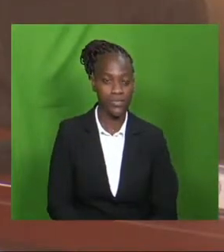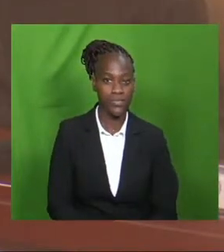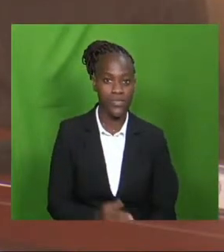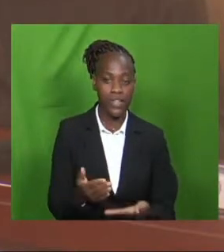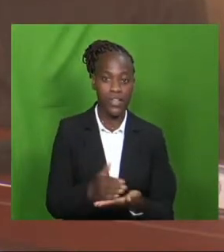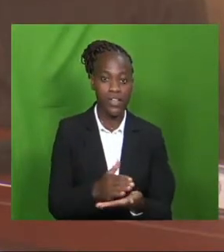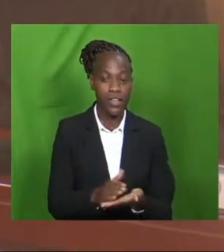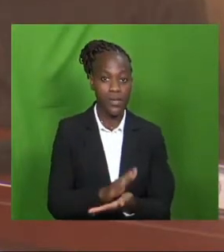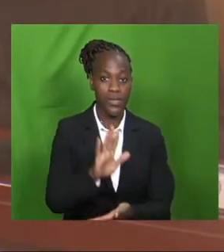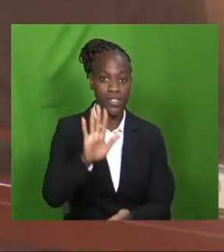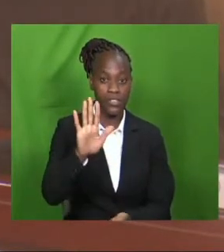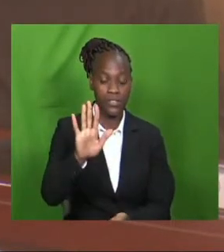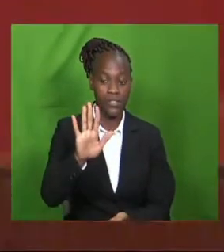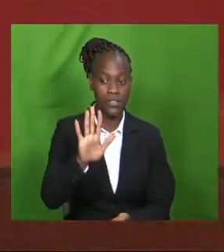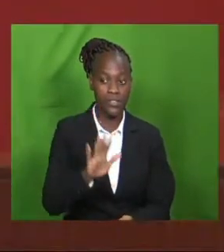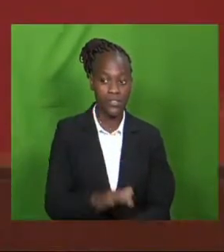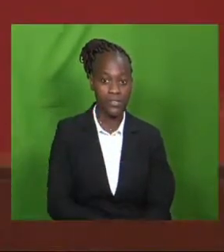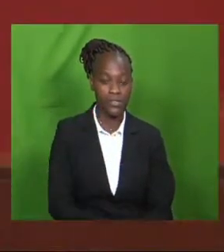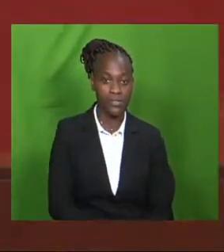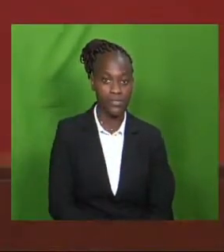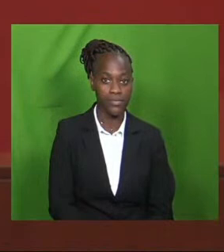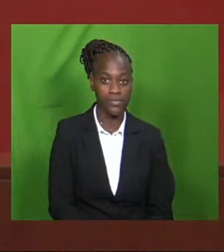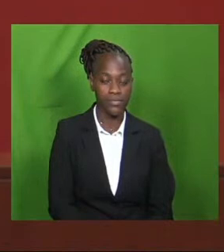page 5,